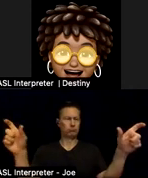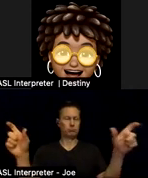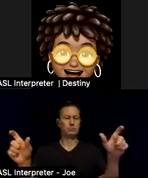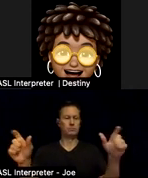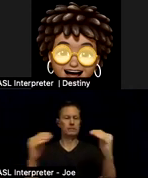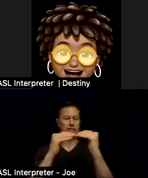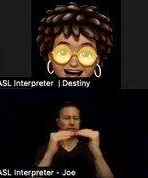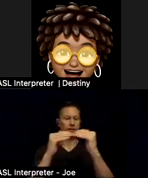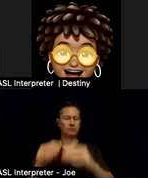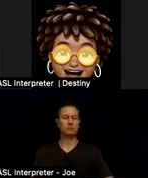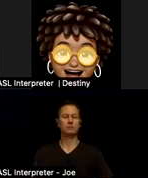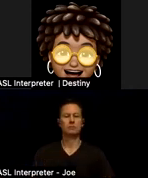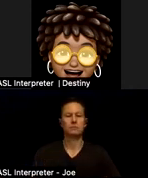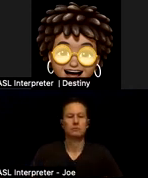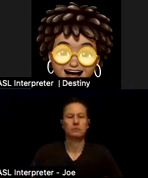However,